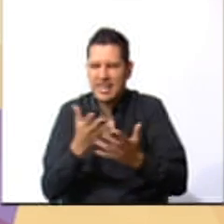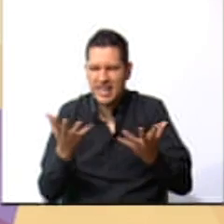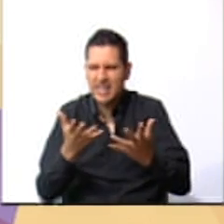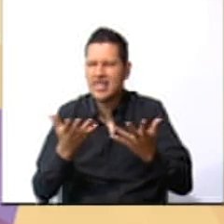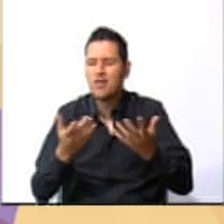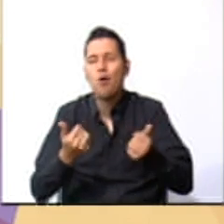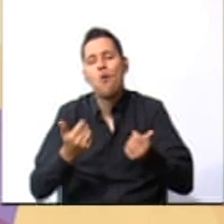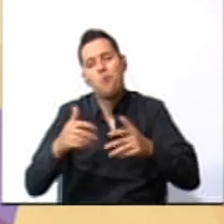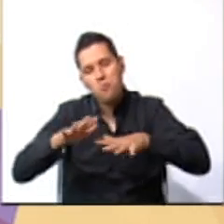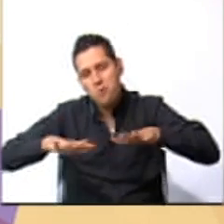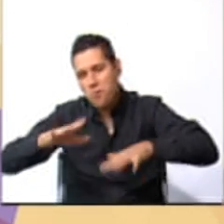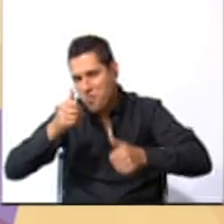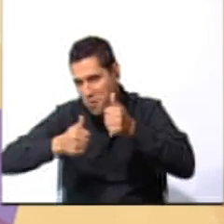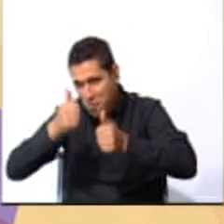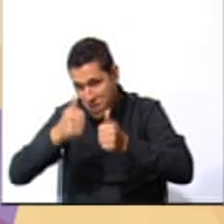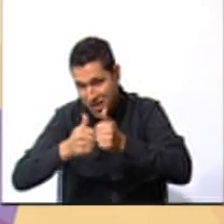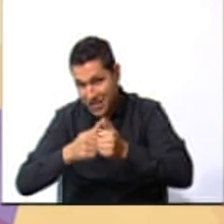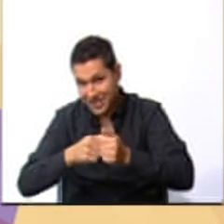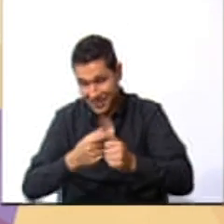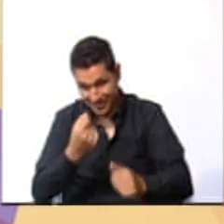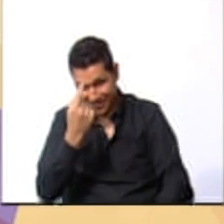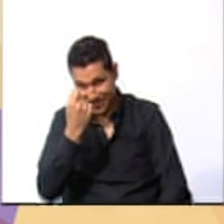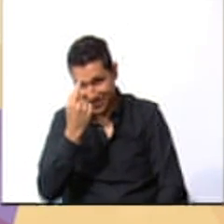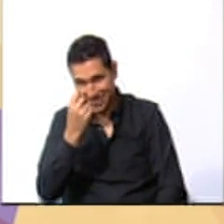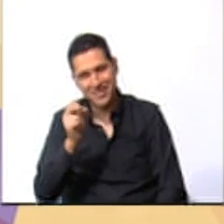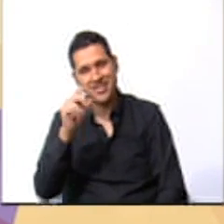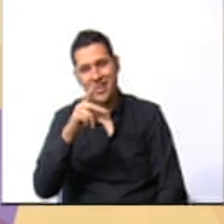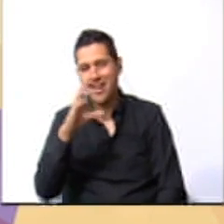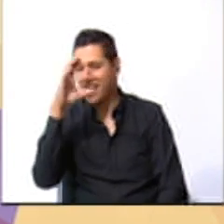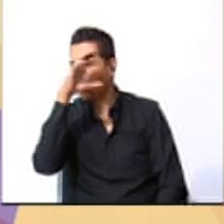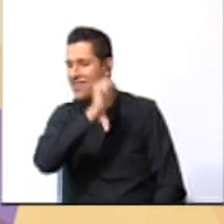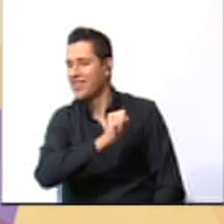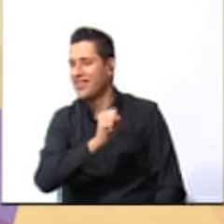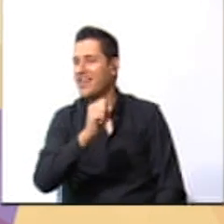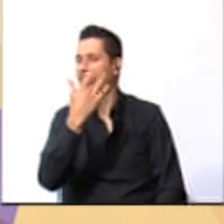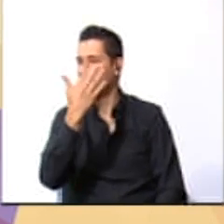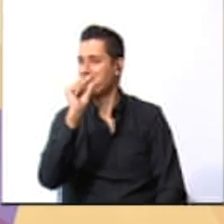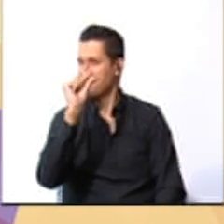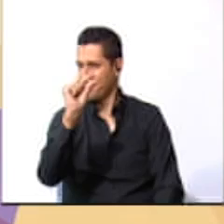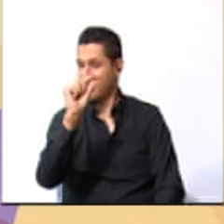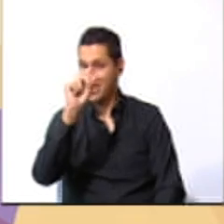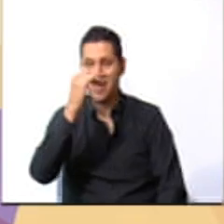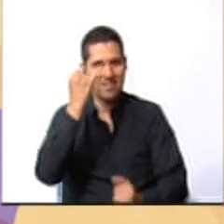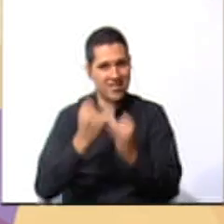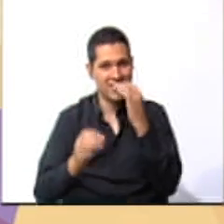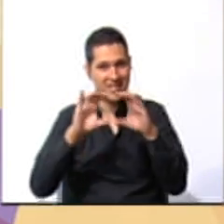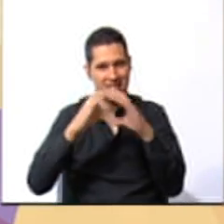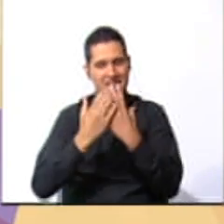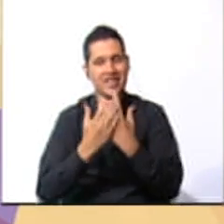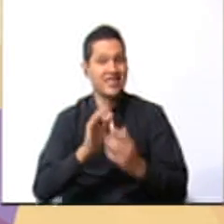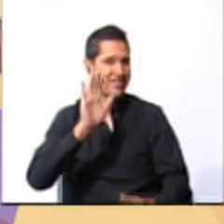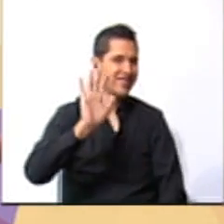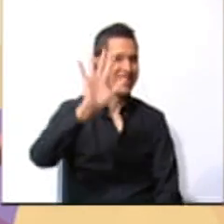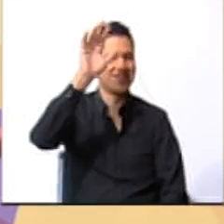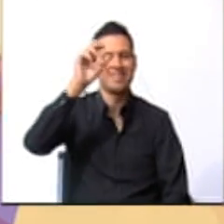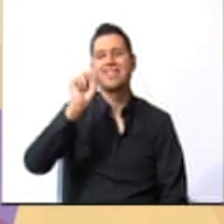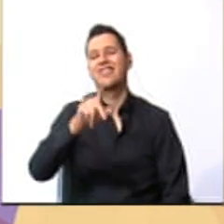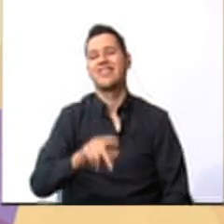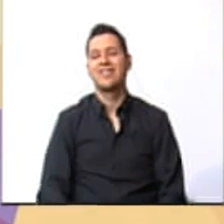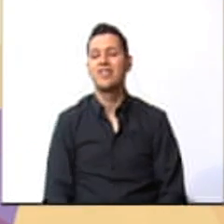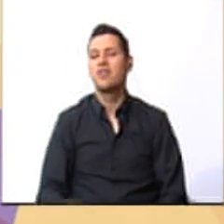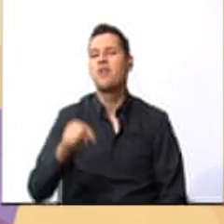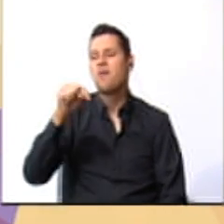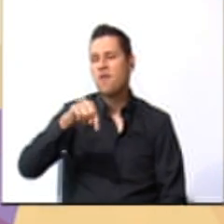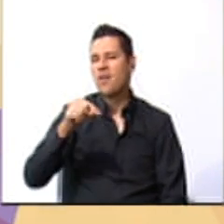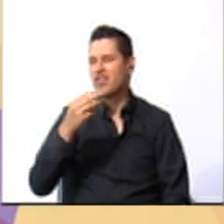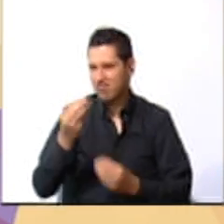place of Jack's riddle? Very good, Jack. Thank you. High five. Today, we